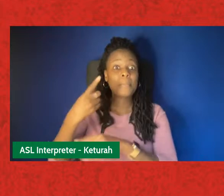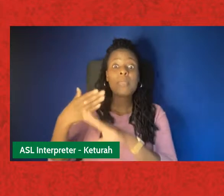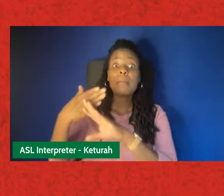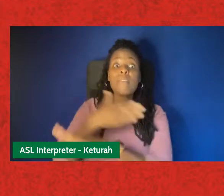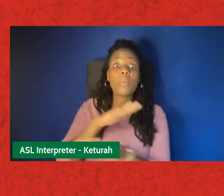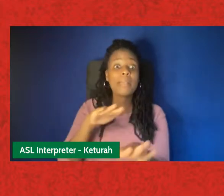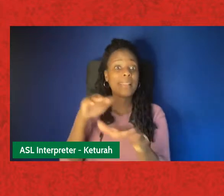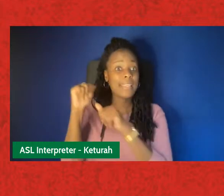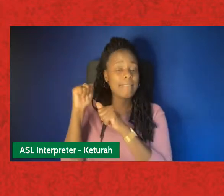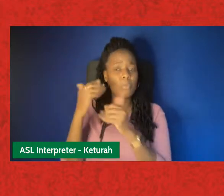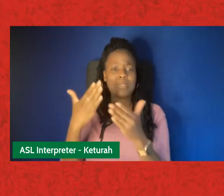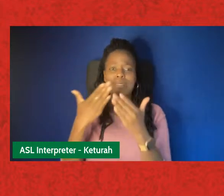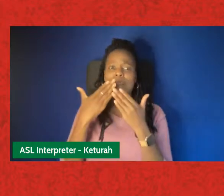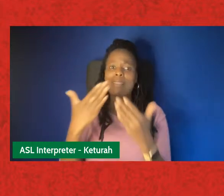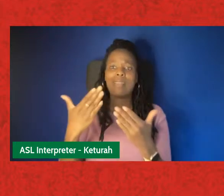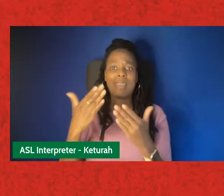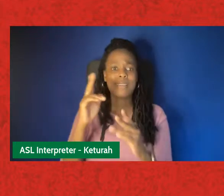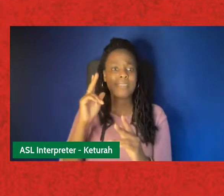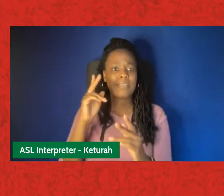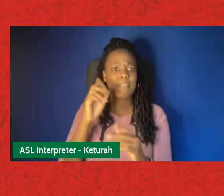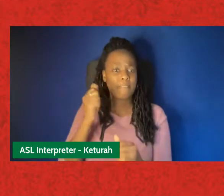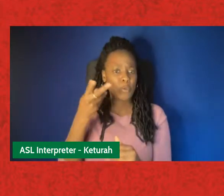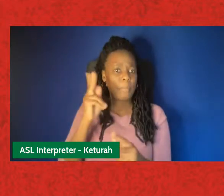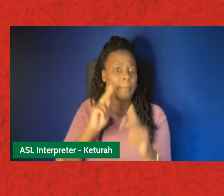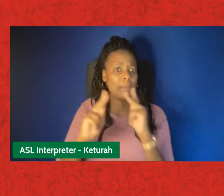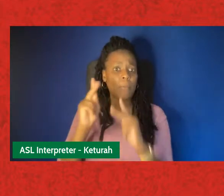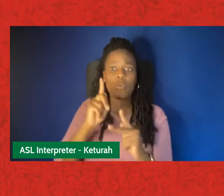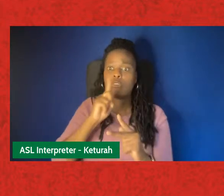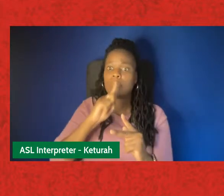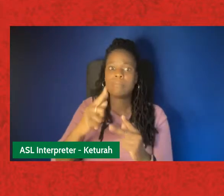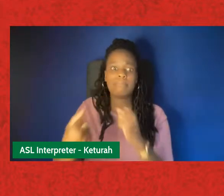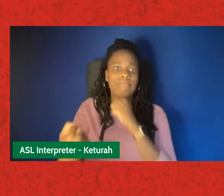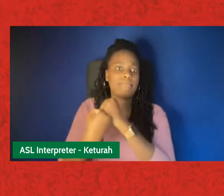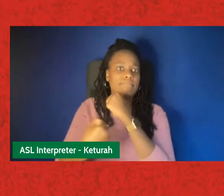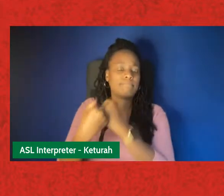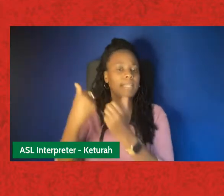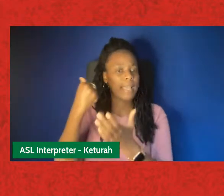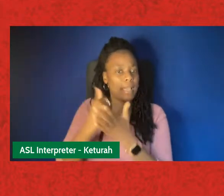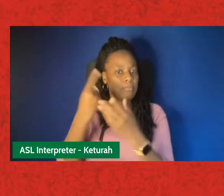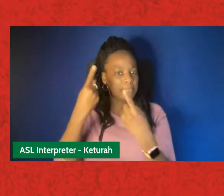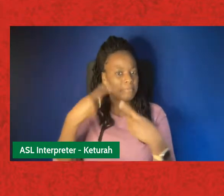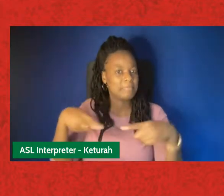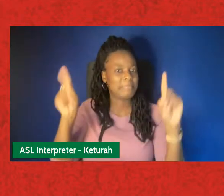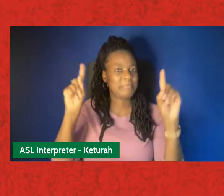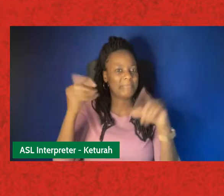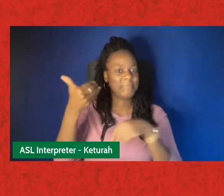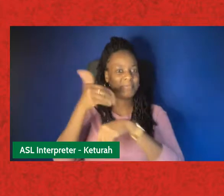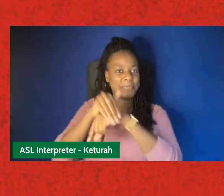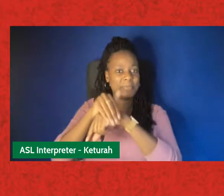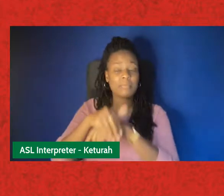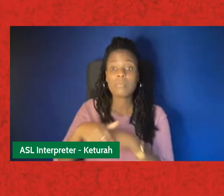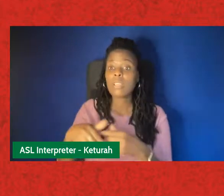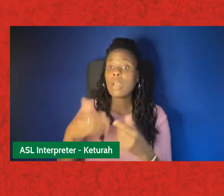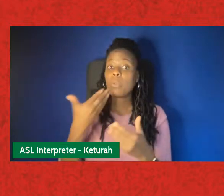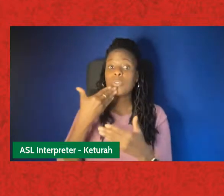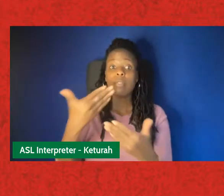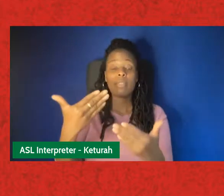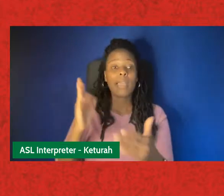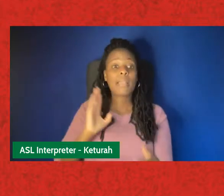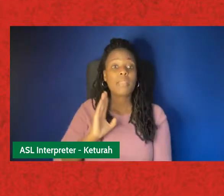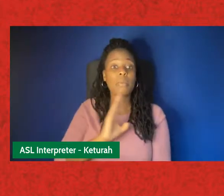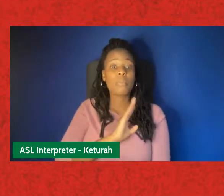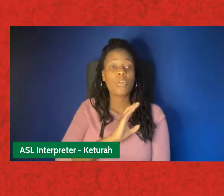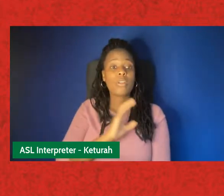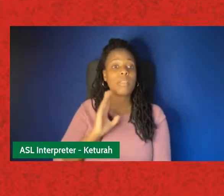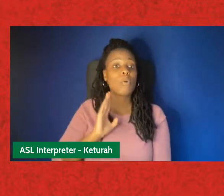thank some people who are very instrumental to making this evening work. I want to thank all of our board of directors. They've